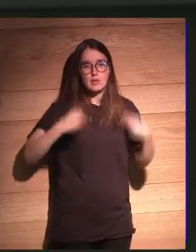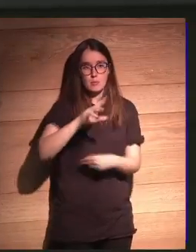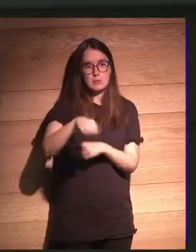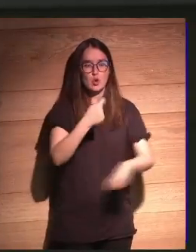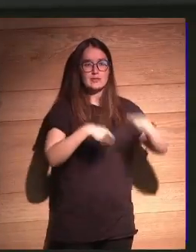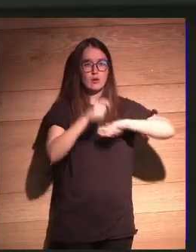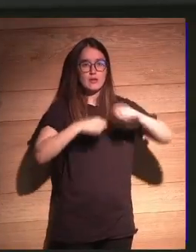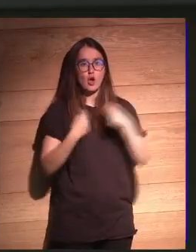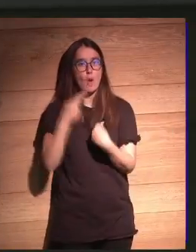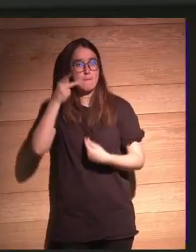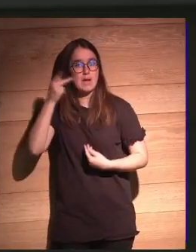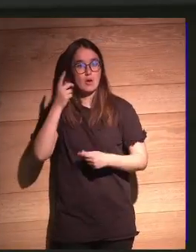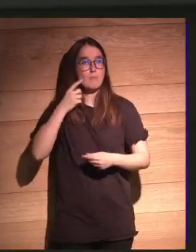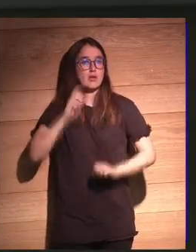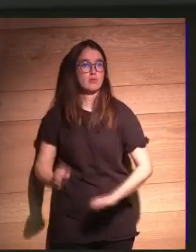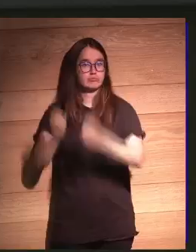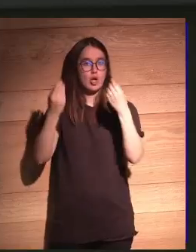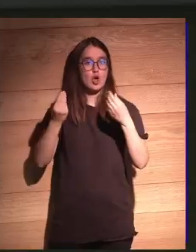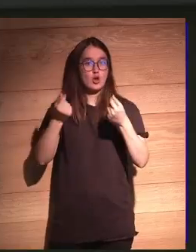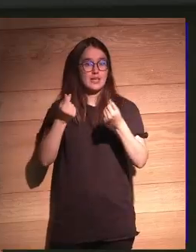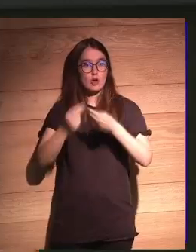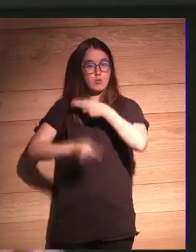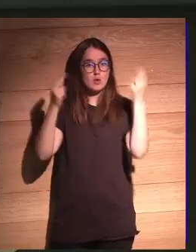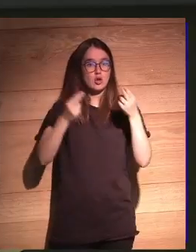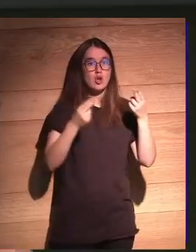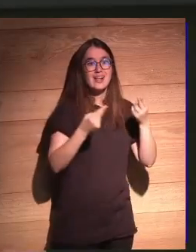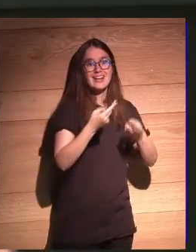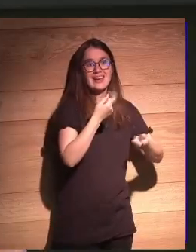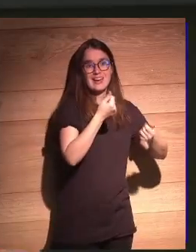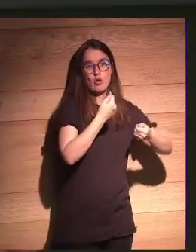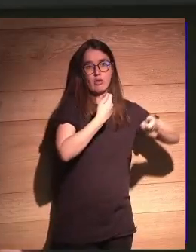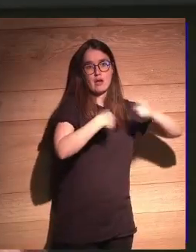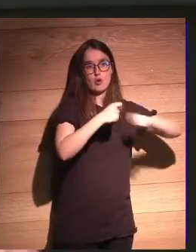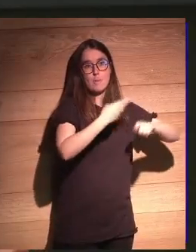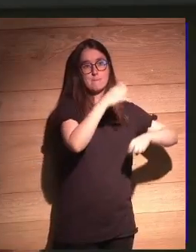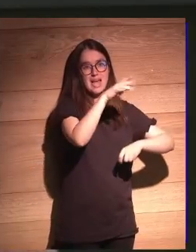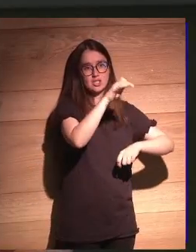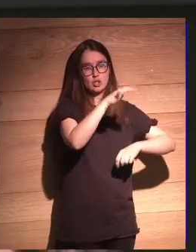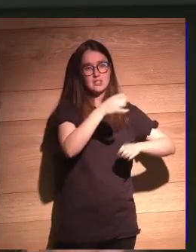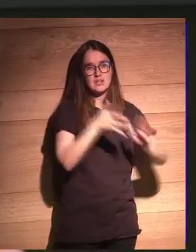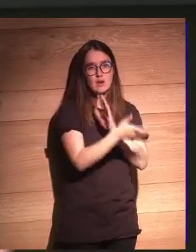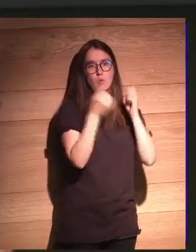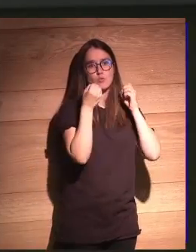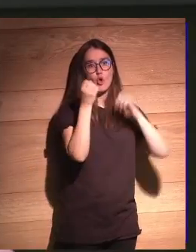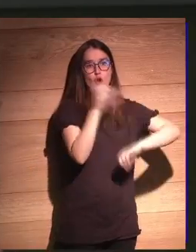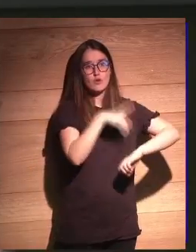political influence, because it's not the same to negotiate with a bank than with Blackstone, which is one of